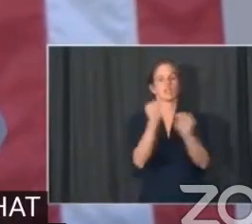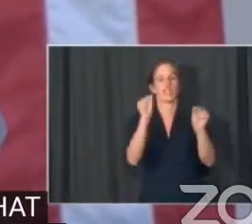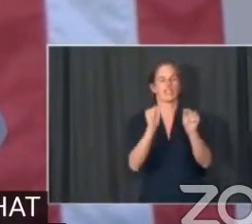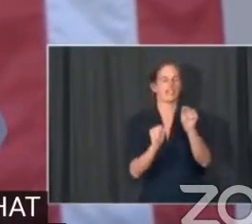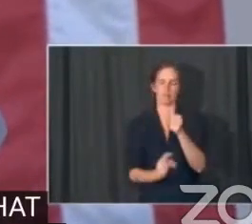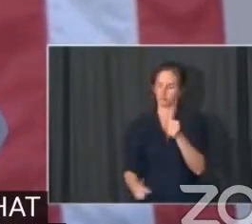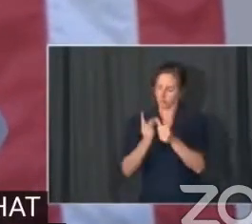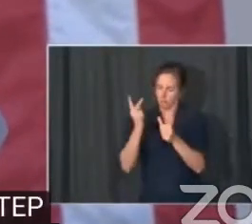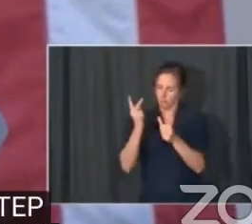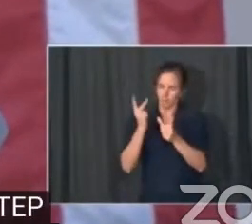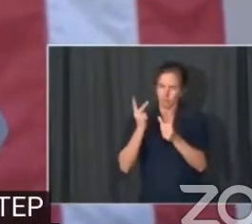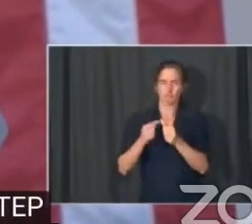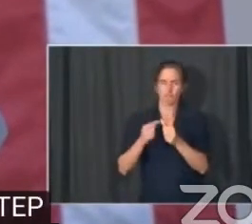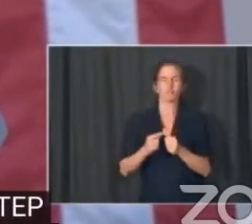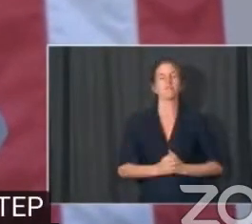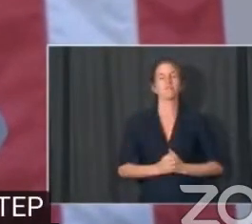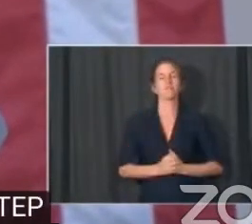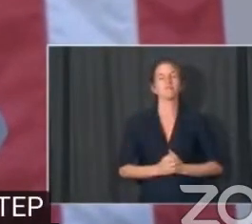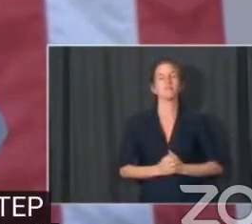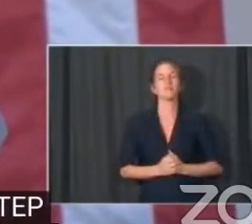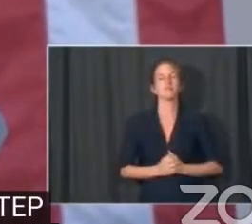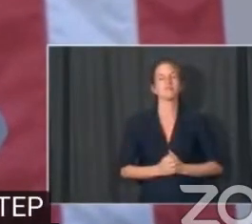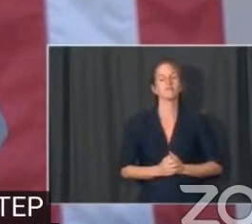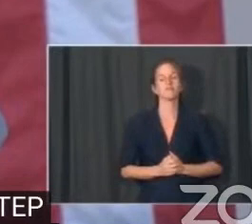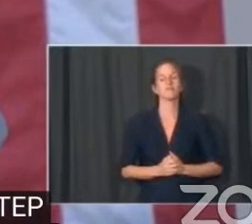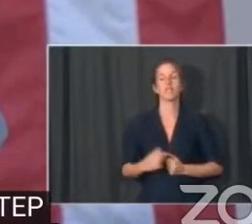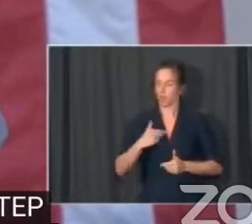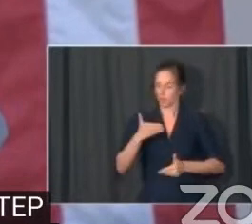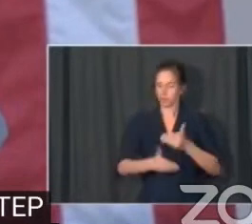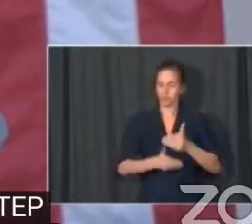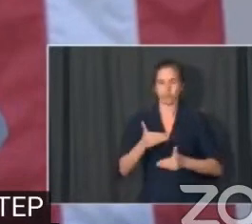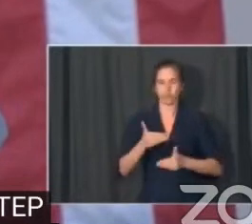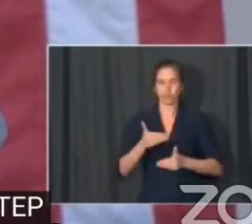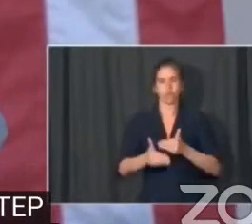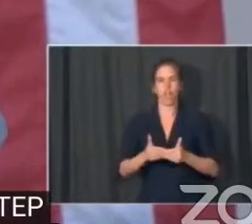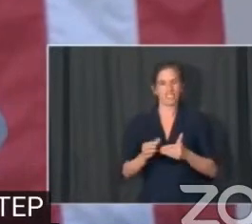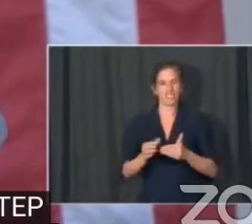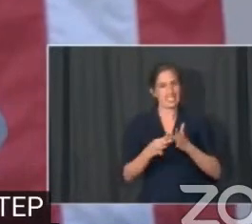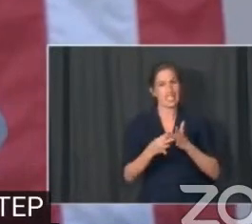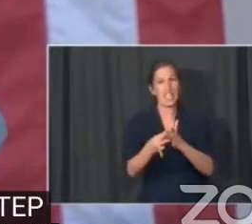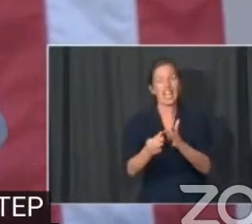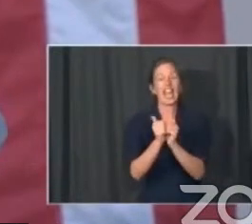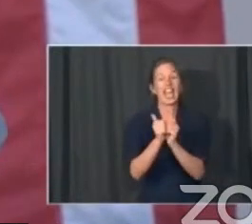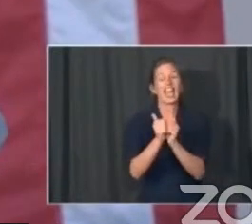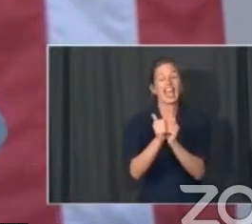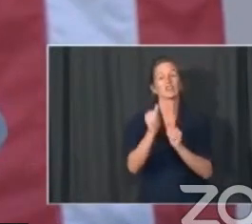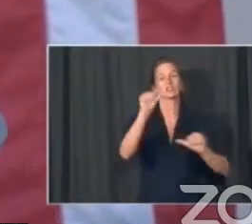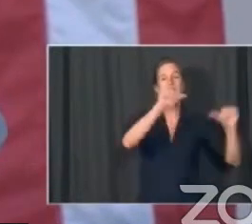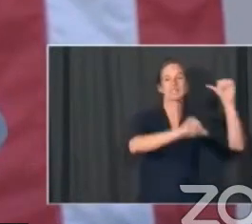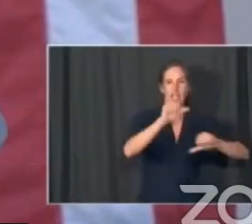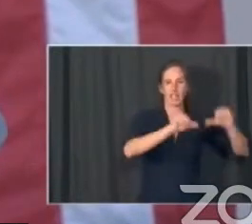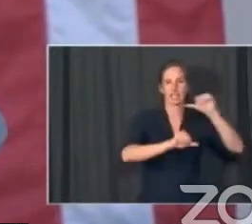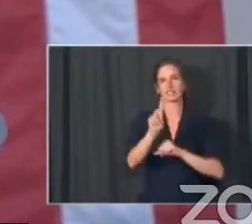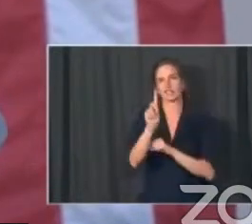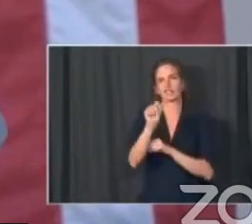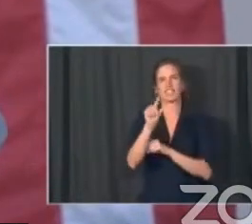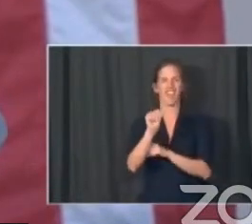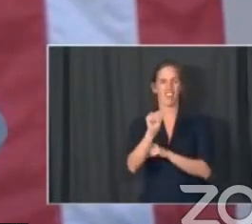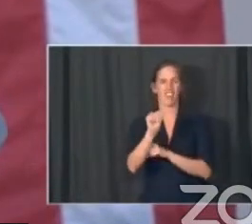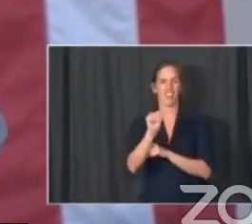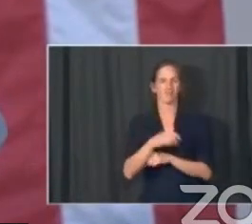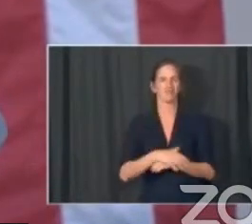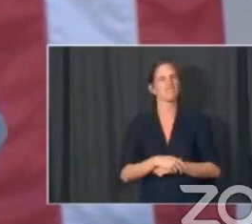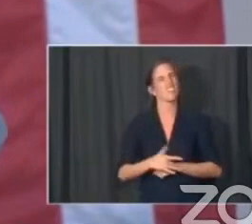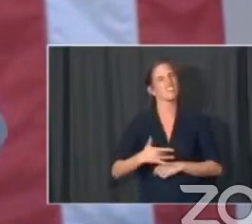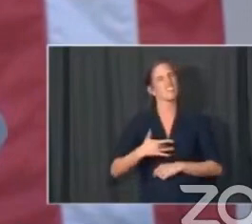continuar con los process has been driven procedimientos solely by science and data. So it's a shame that some, y asegurando que one los example being pacientes the estén governor of New seguros, York, que have son nuestra